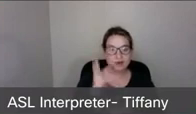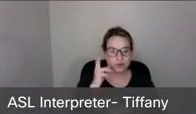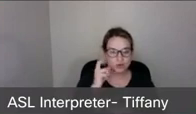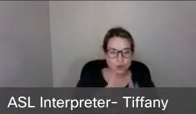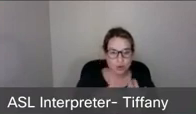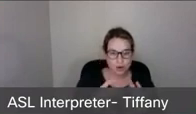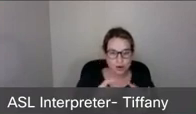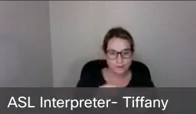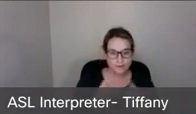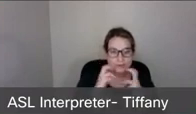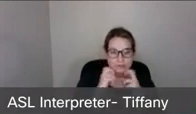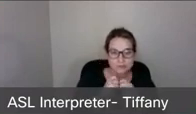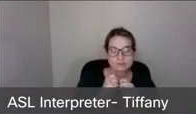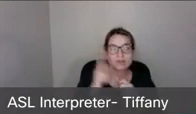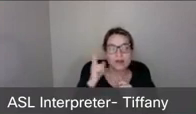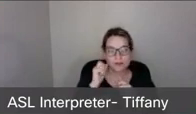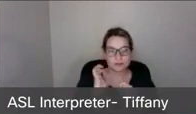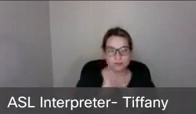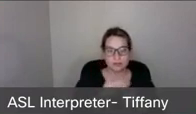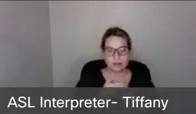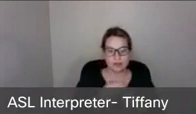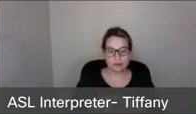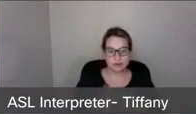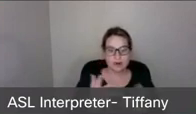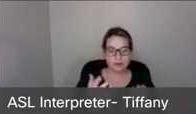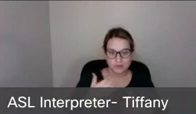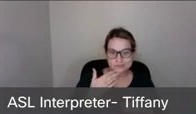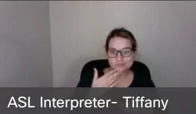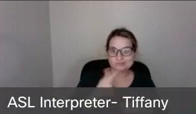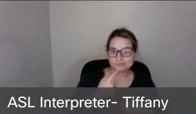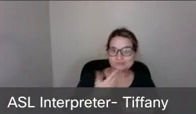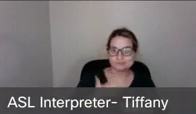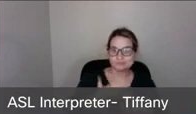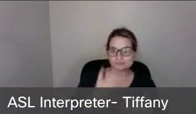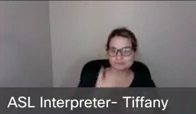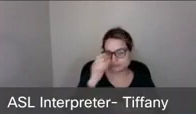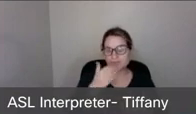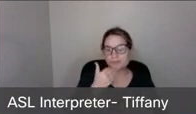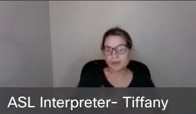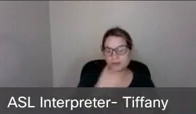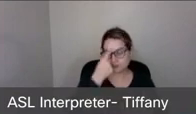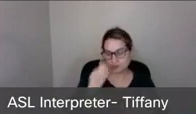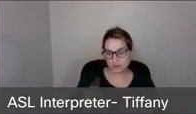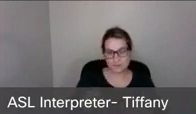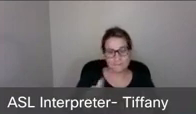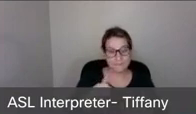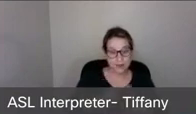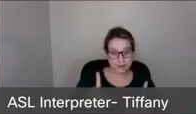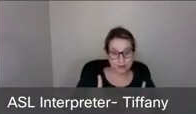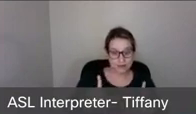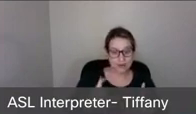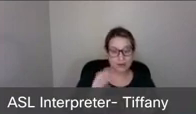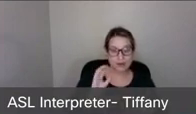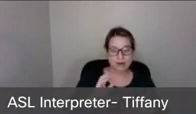and did listen to us. I would like to say thank you for that. That being said, I do support the